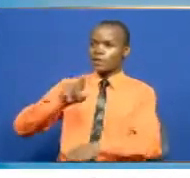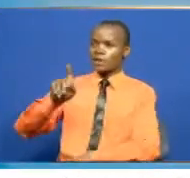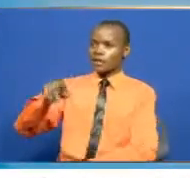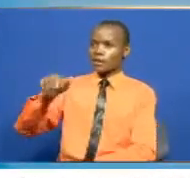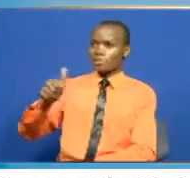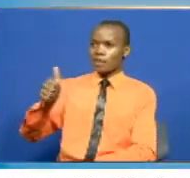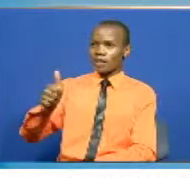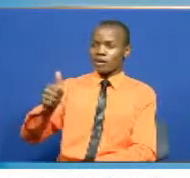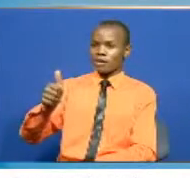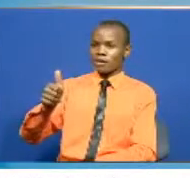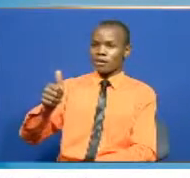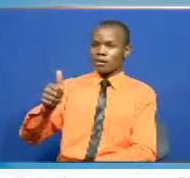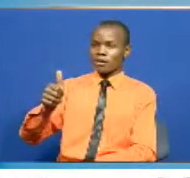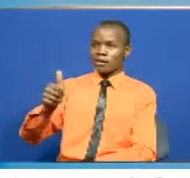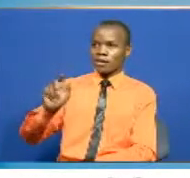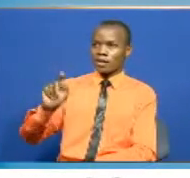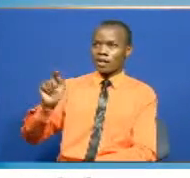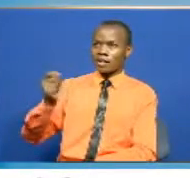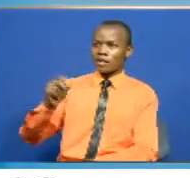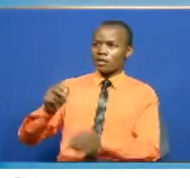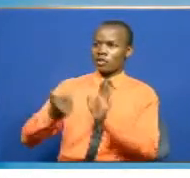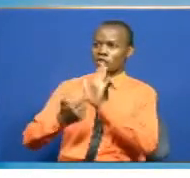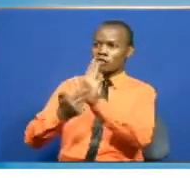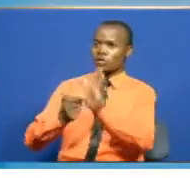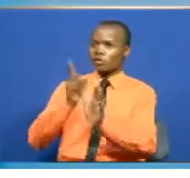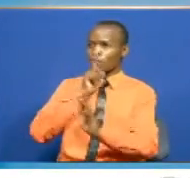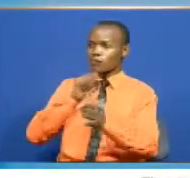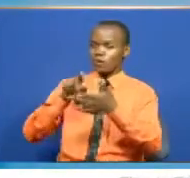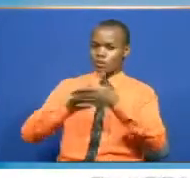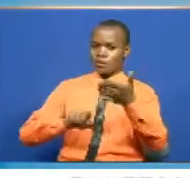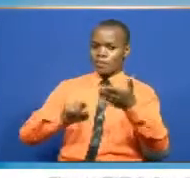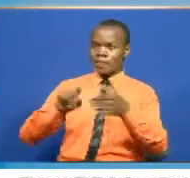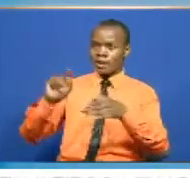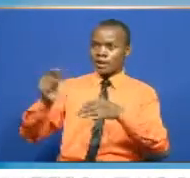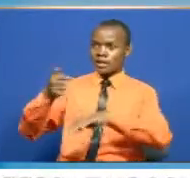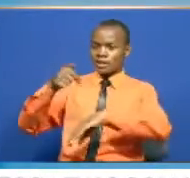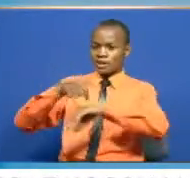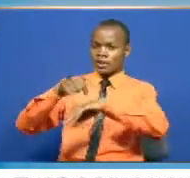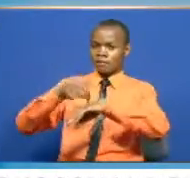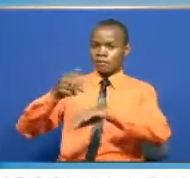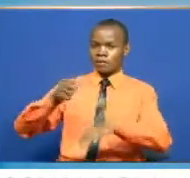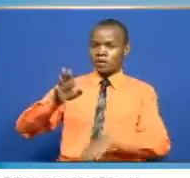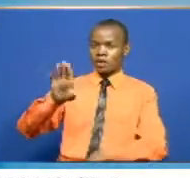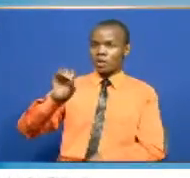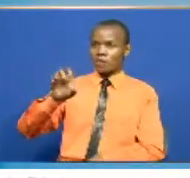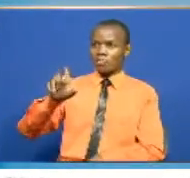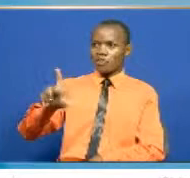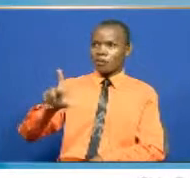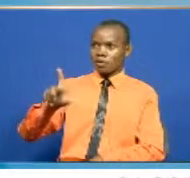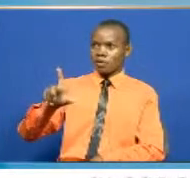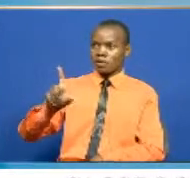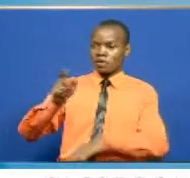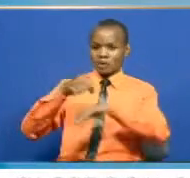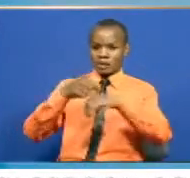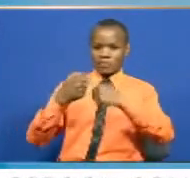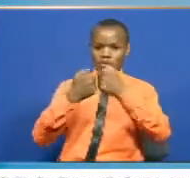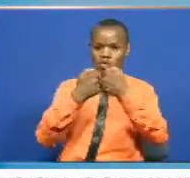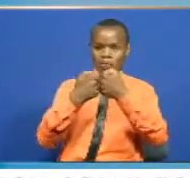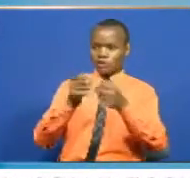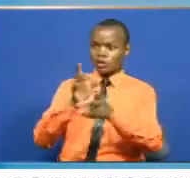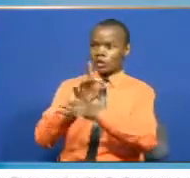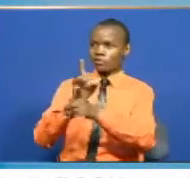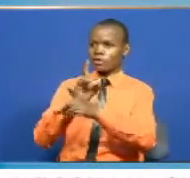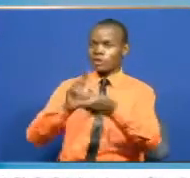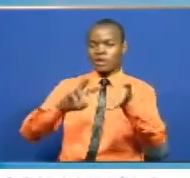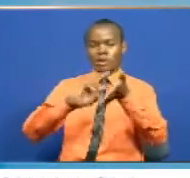KPA from Kenya, represented Kenya in the ball league. You see with those kind of competition,